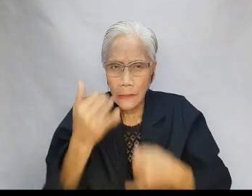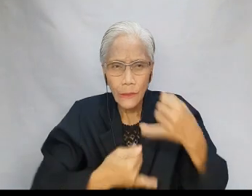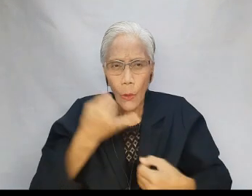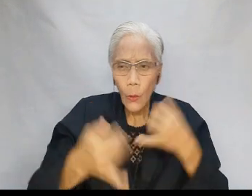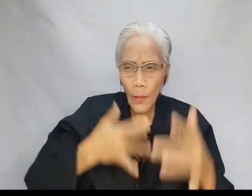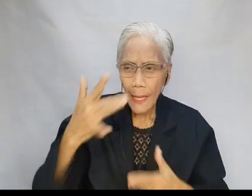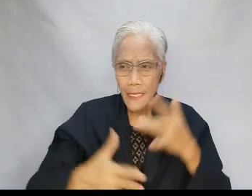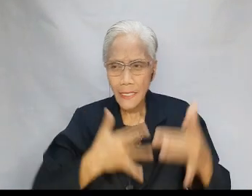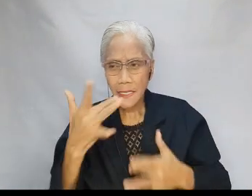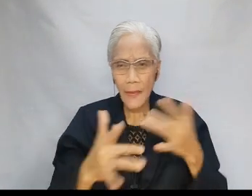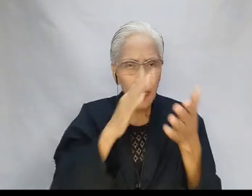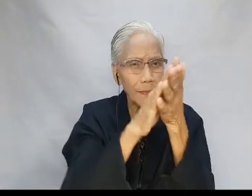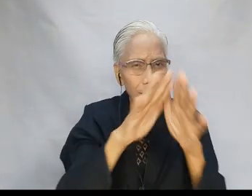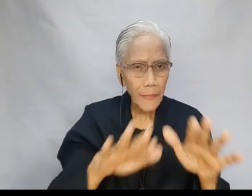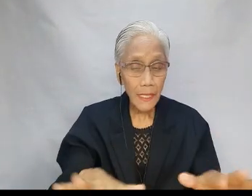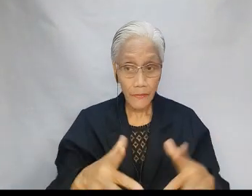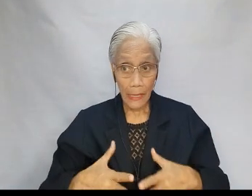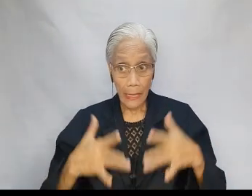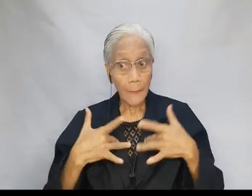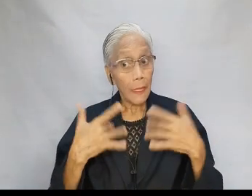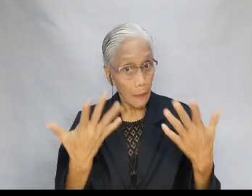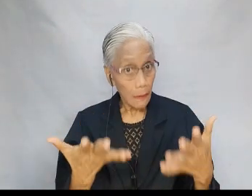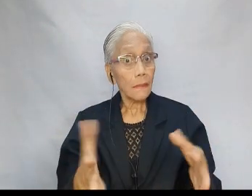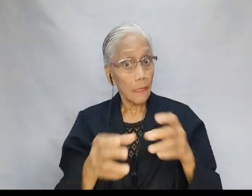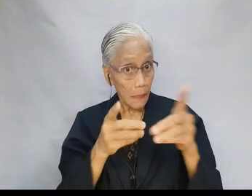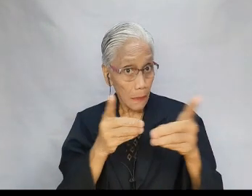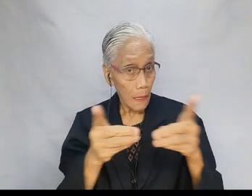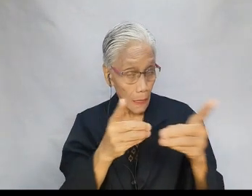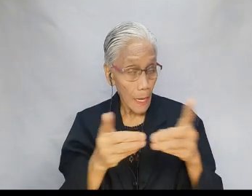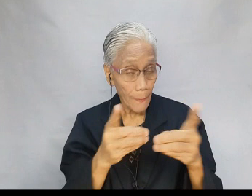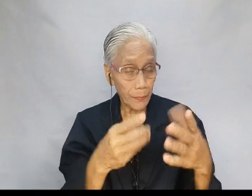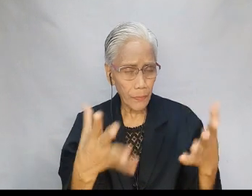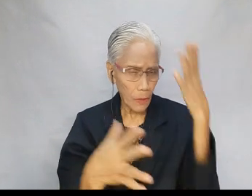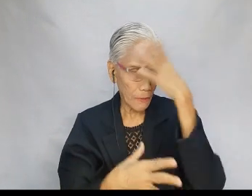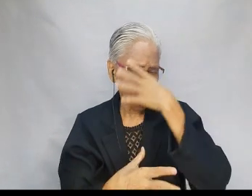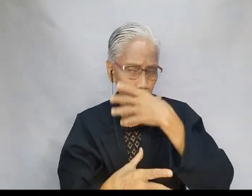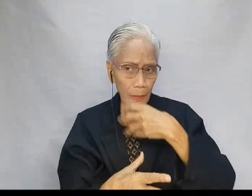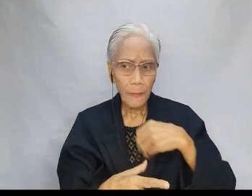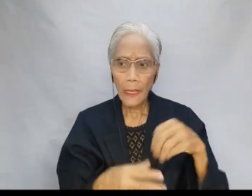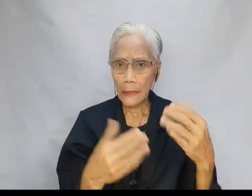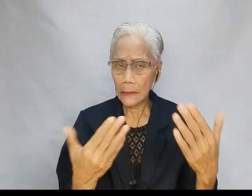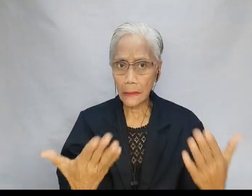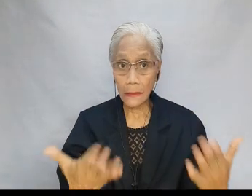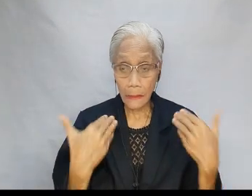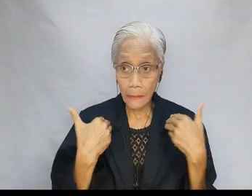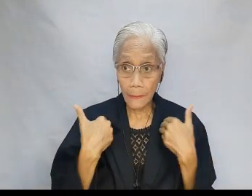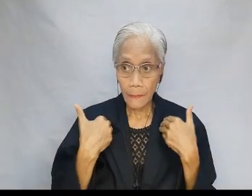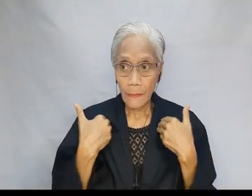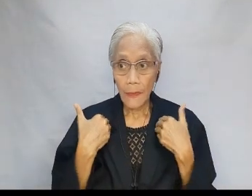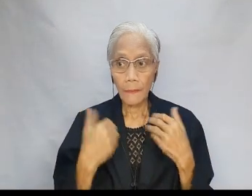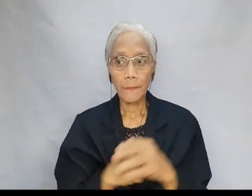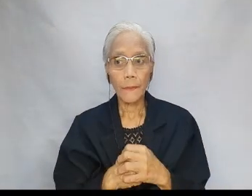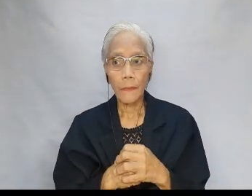The sacrament of marriage is described beautifully in the document Familiaris Consortio